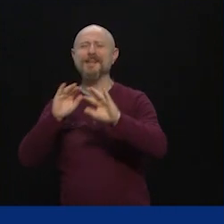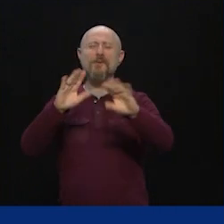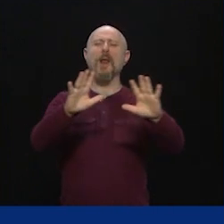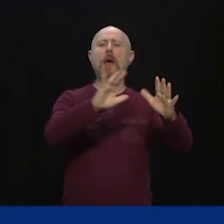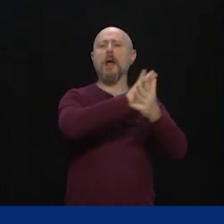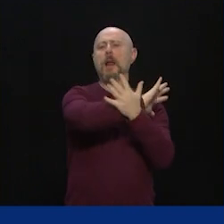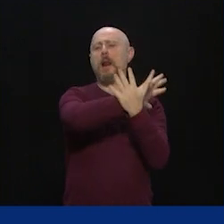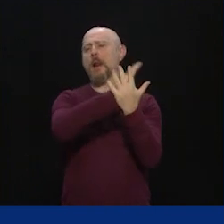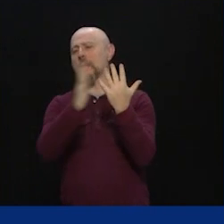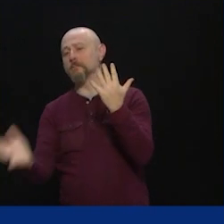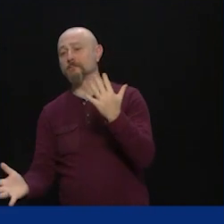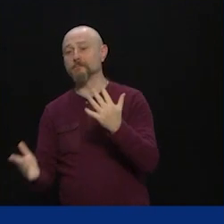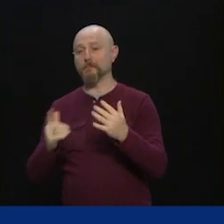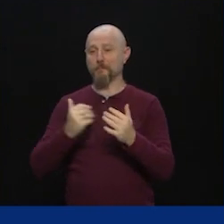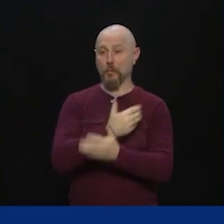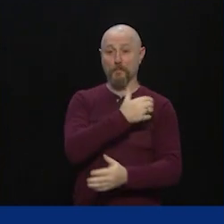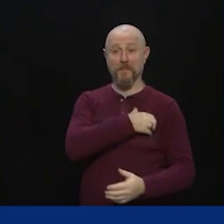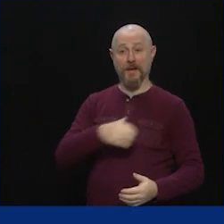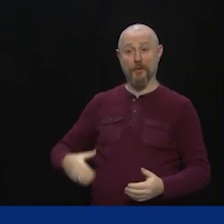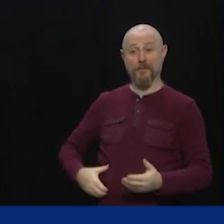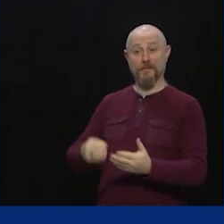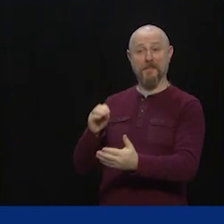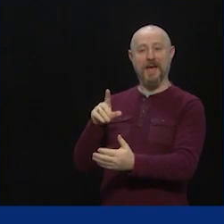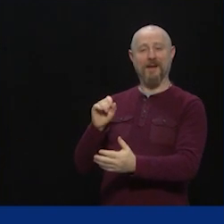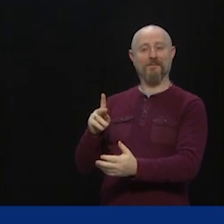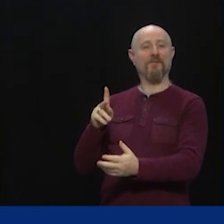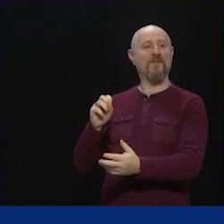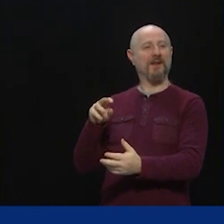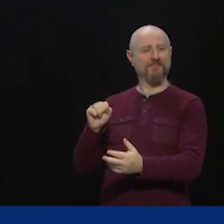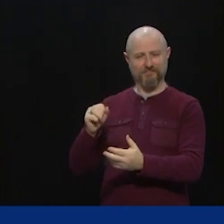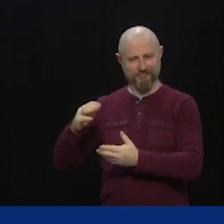And so also I want to recognize Malik Evans.